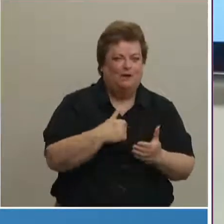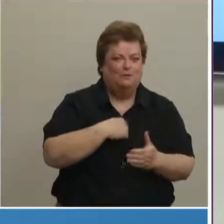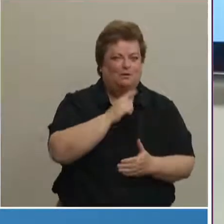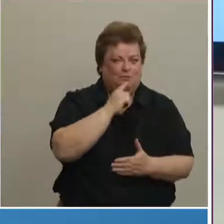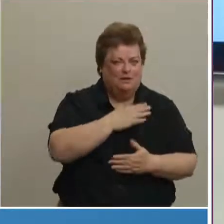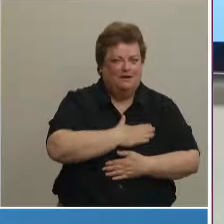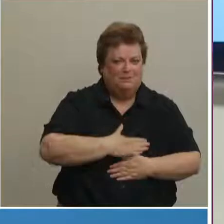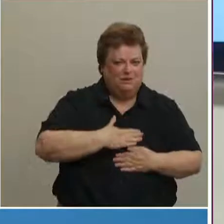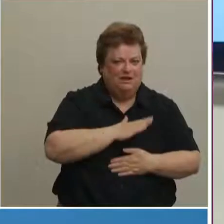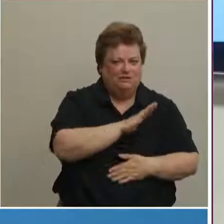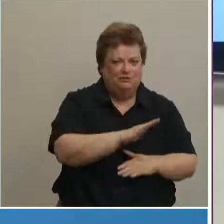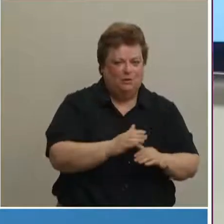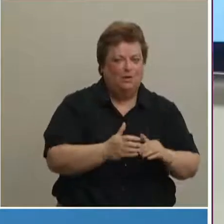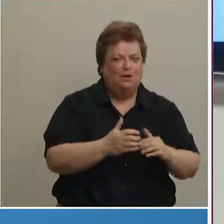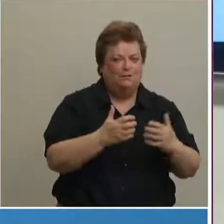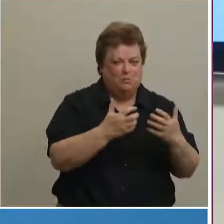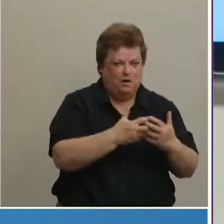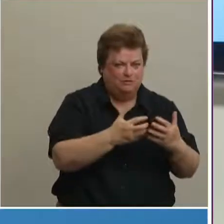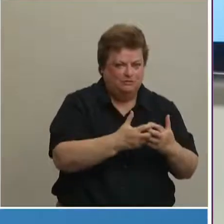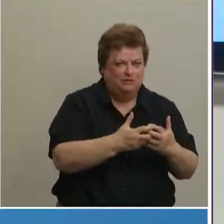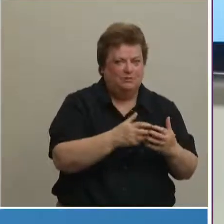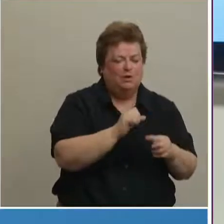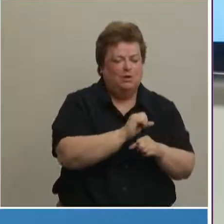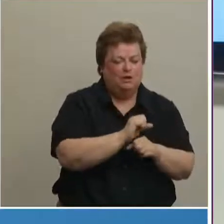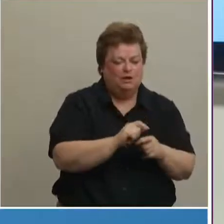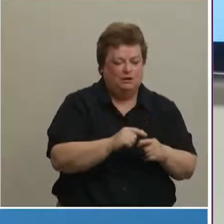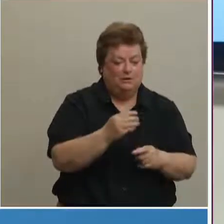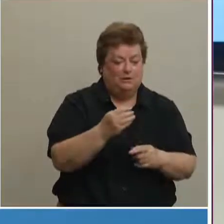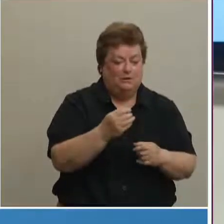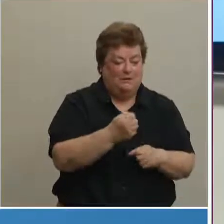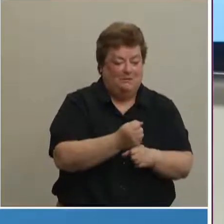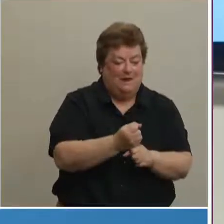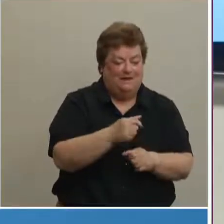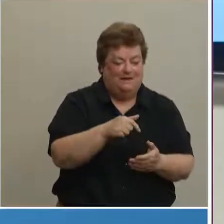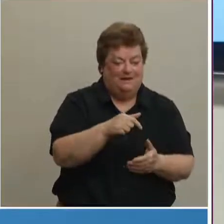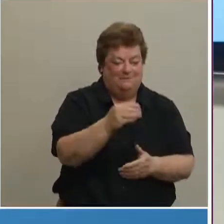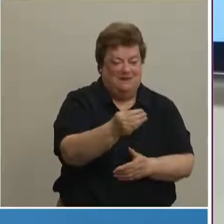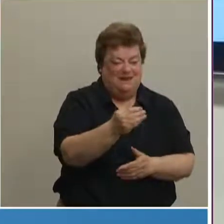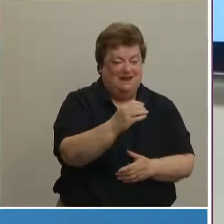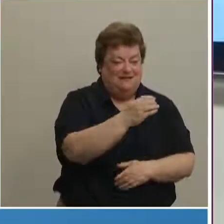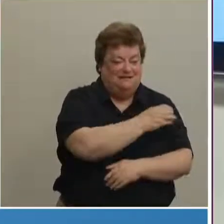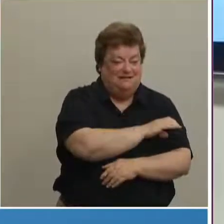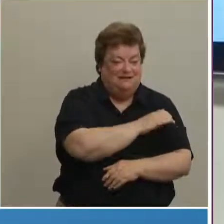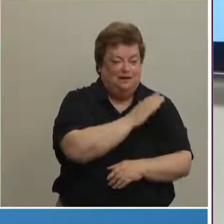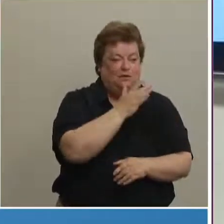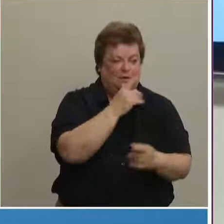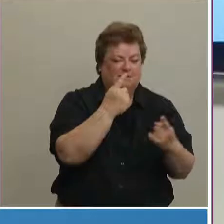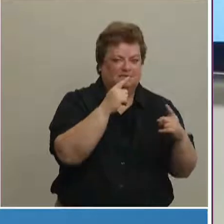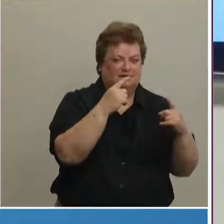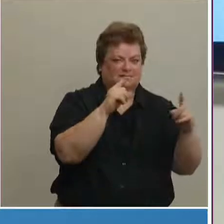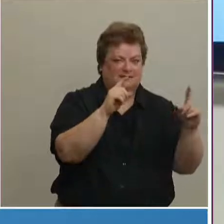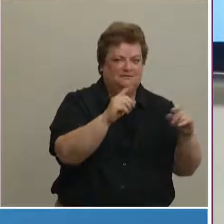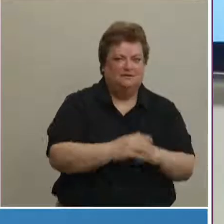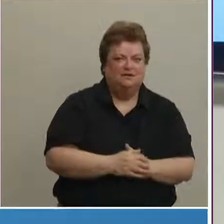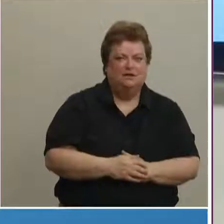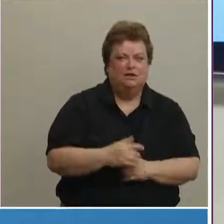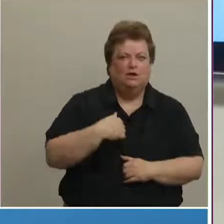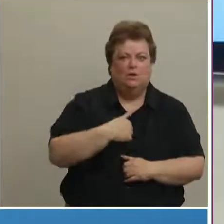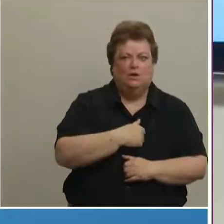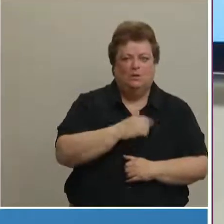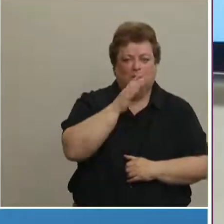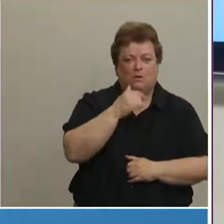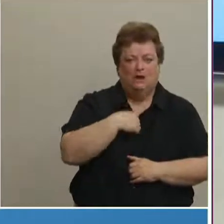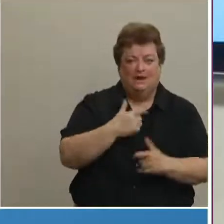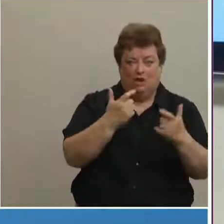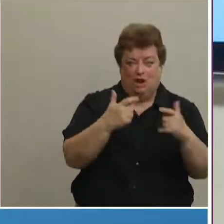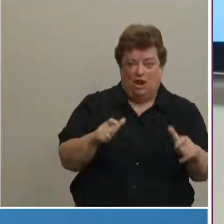your partnership and working to make Monday's clinic a big success. We are also hosting